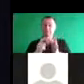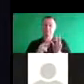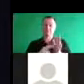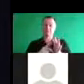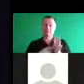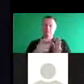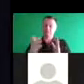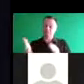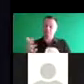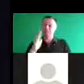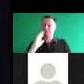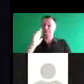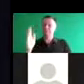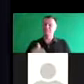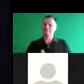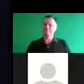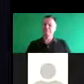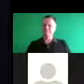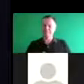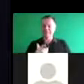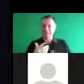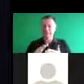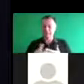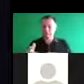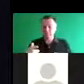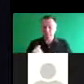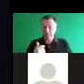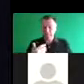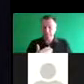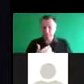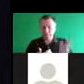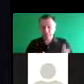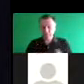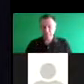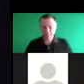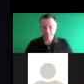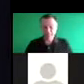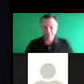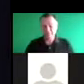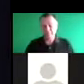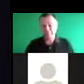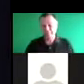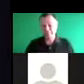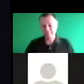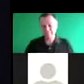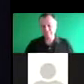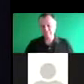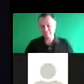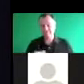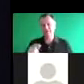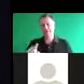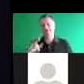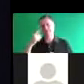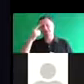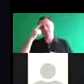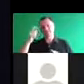how you made this work and these sort of two ideas that go behind your practice?